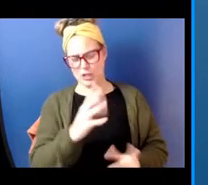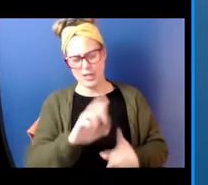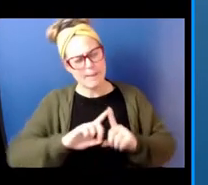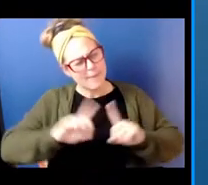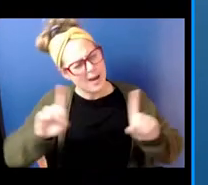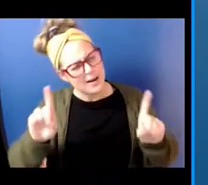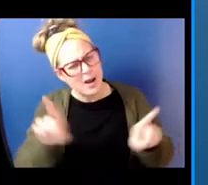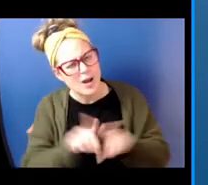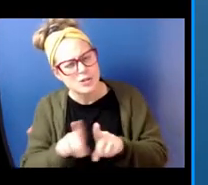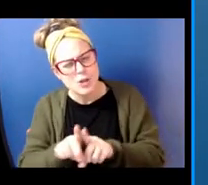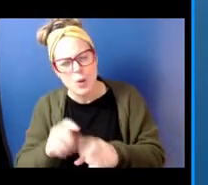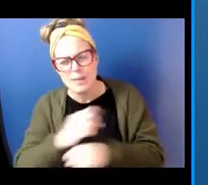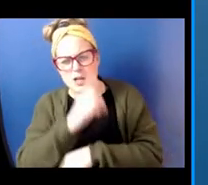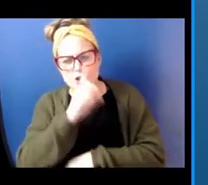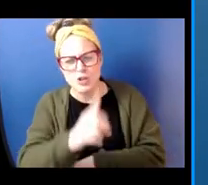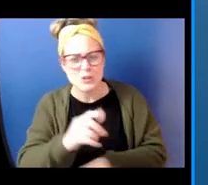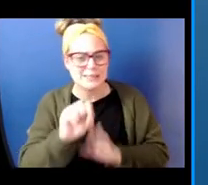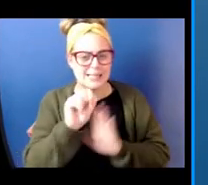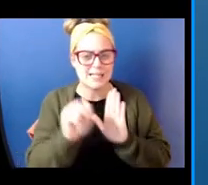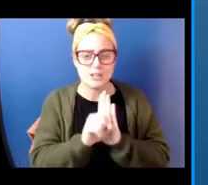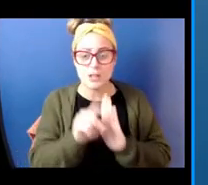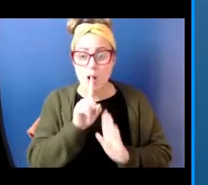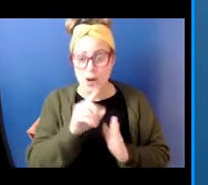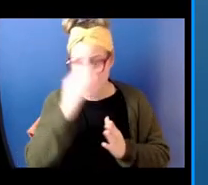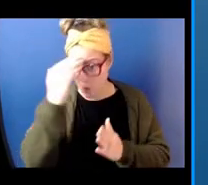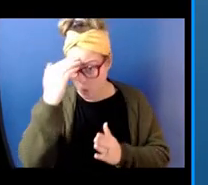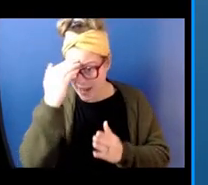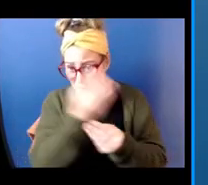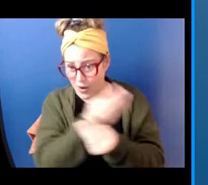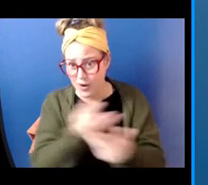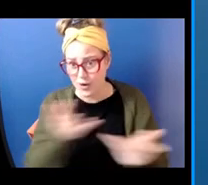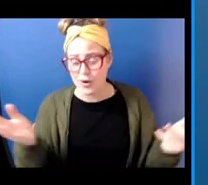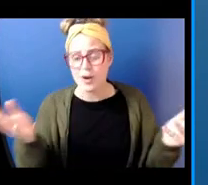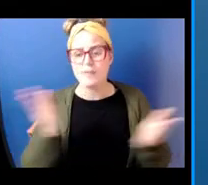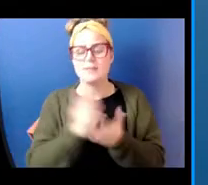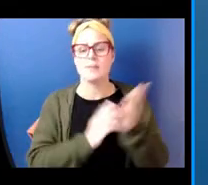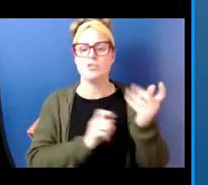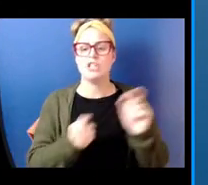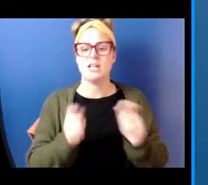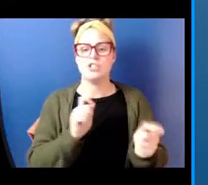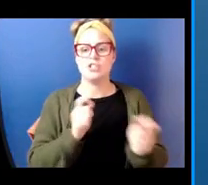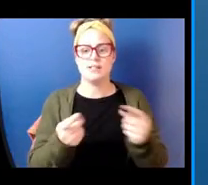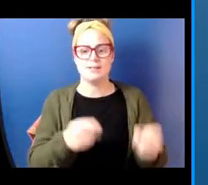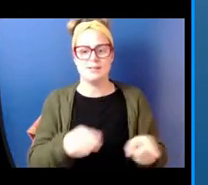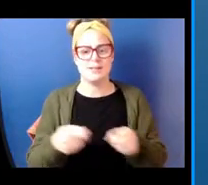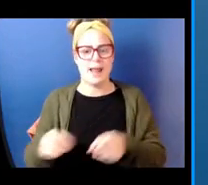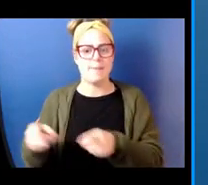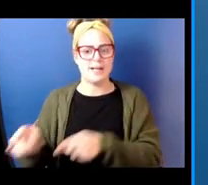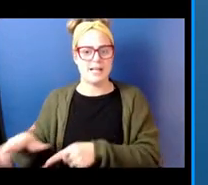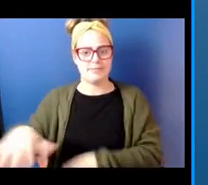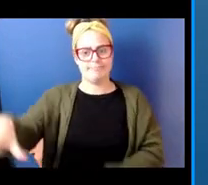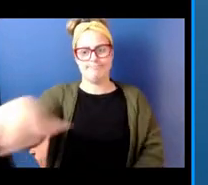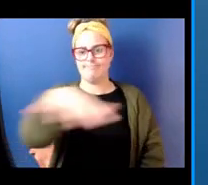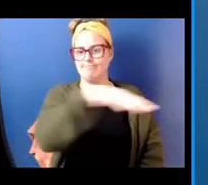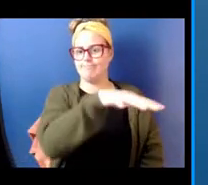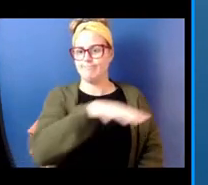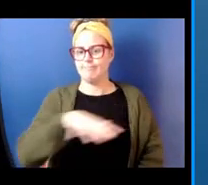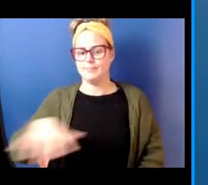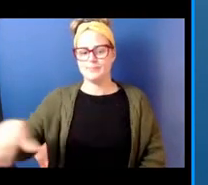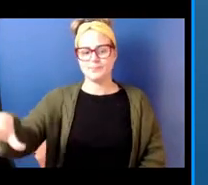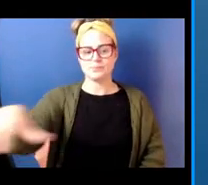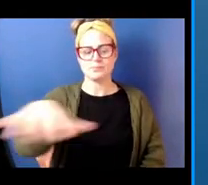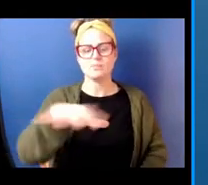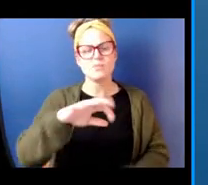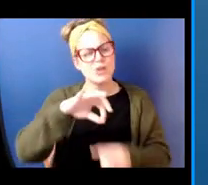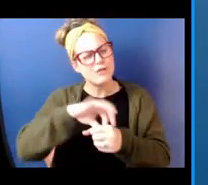aware of some of the changes that are constantly uh going on in the in the in the